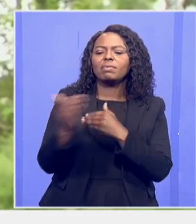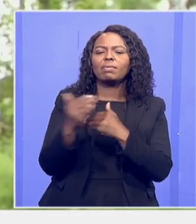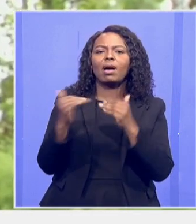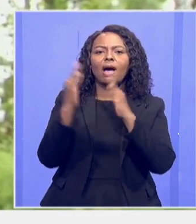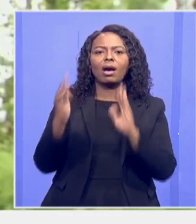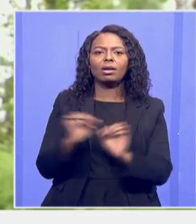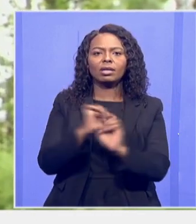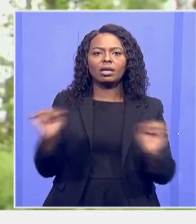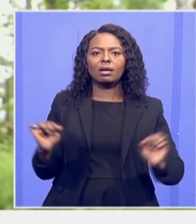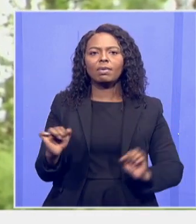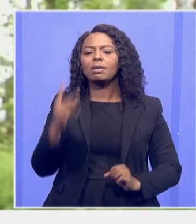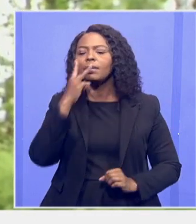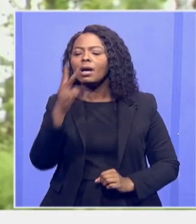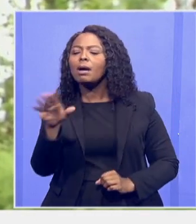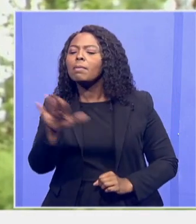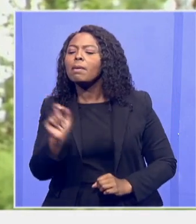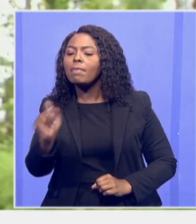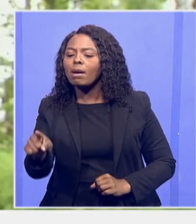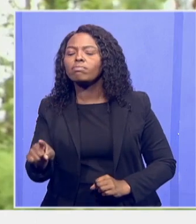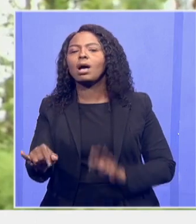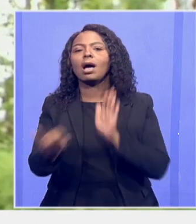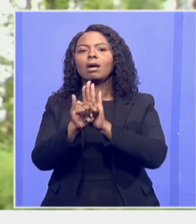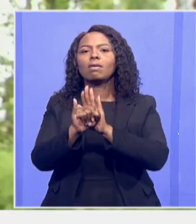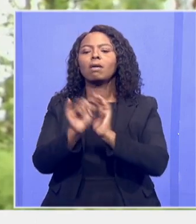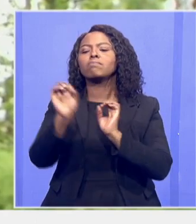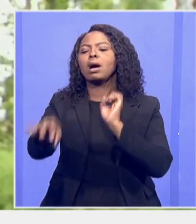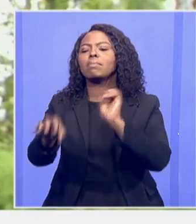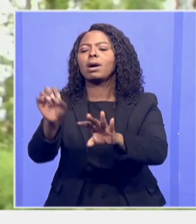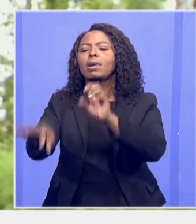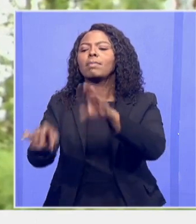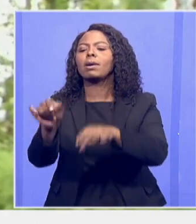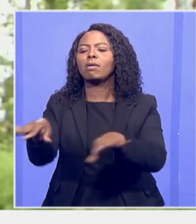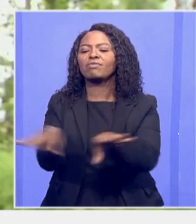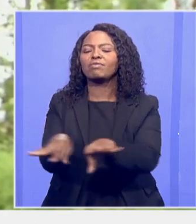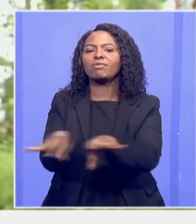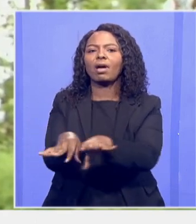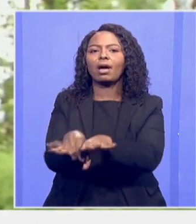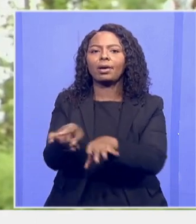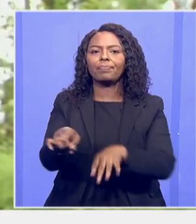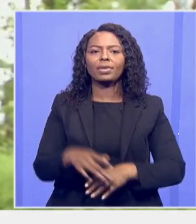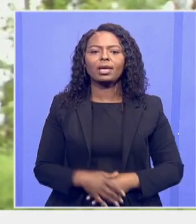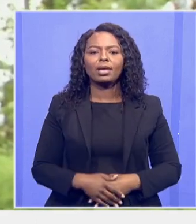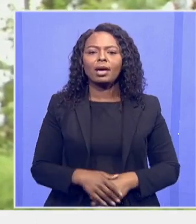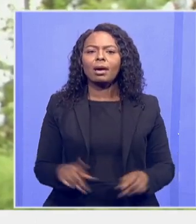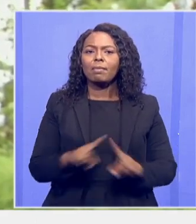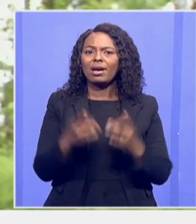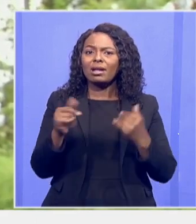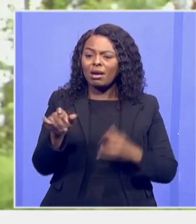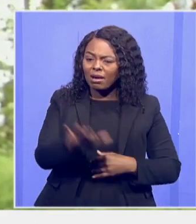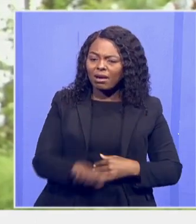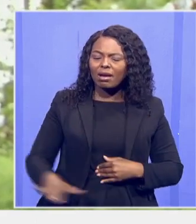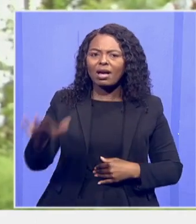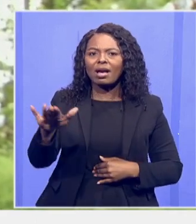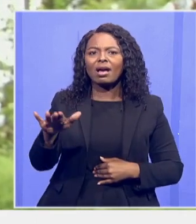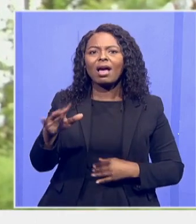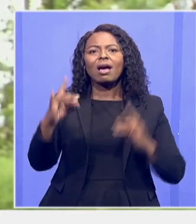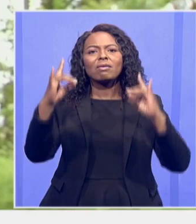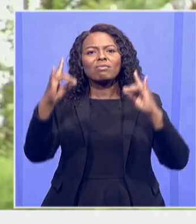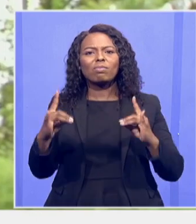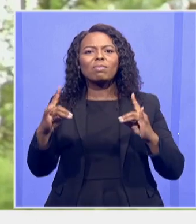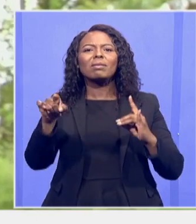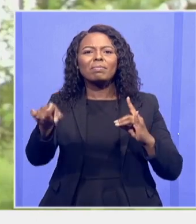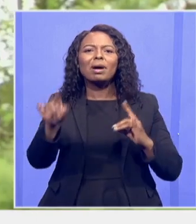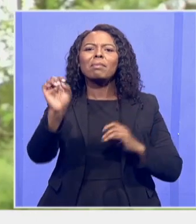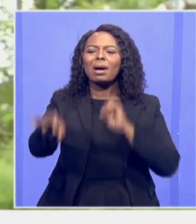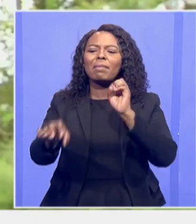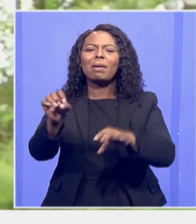they can throw it away. And unfortunately, this happens to become recreational areas. So sports grounds, open areas, which could be used for recreative